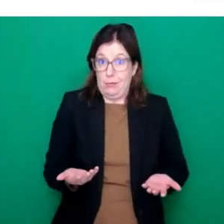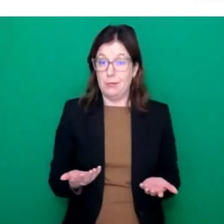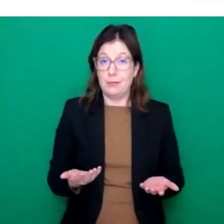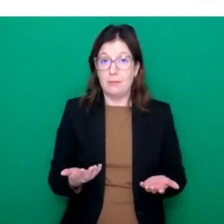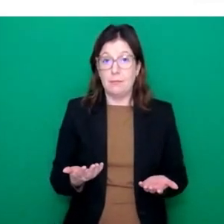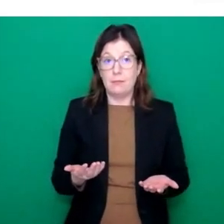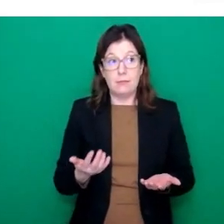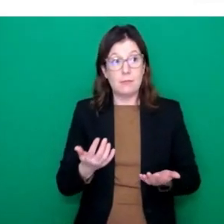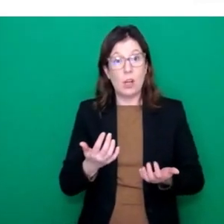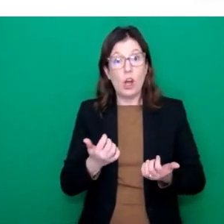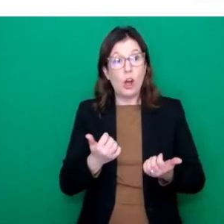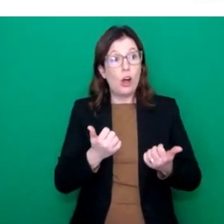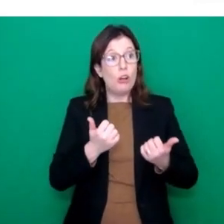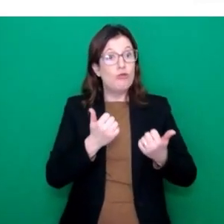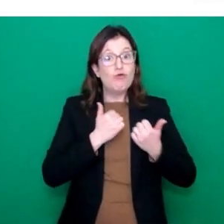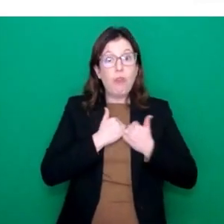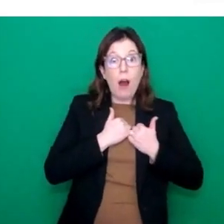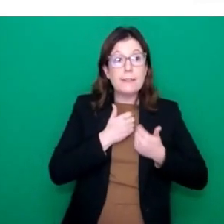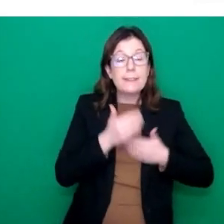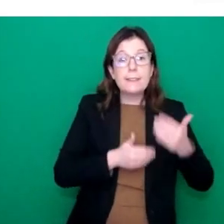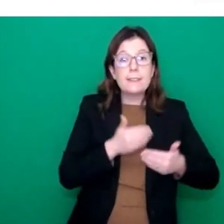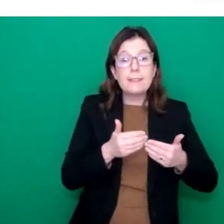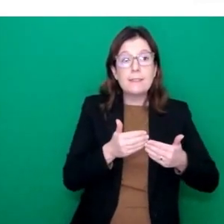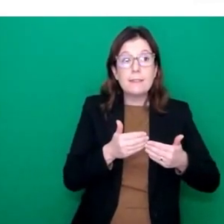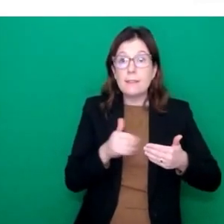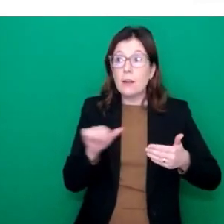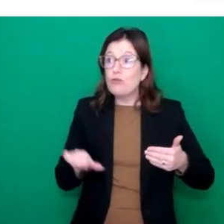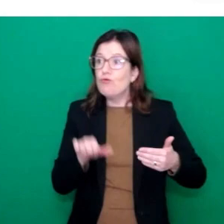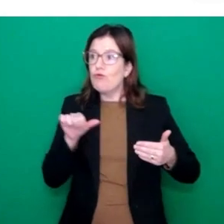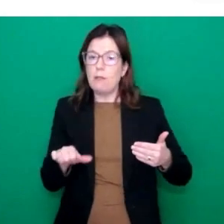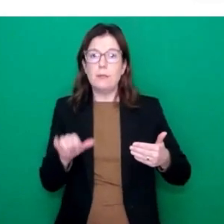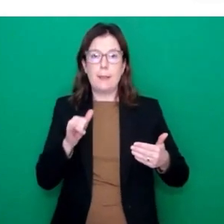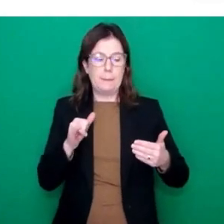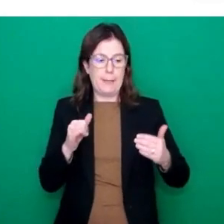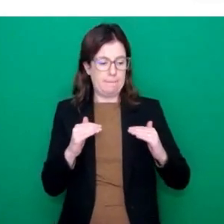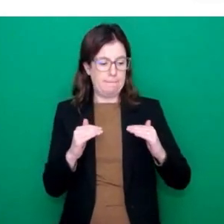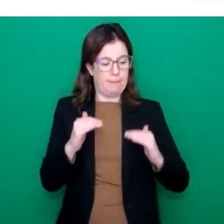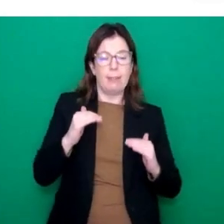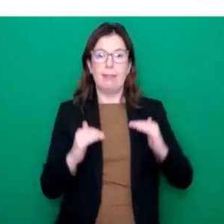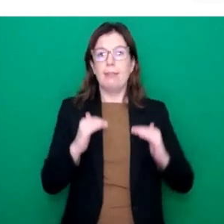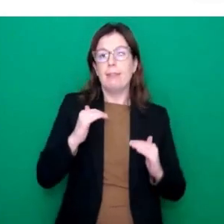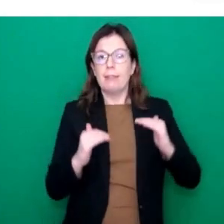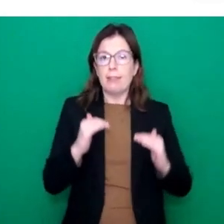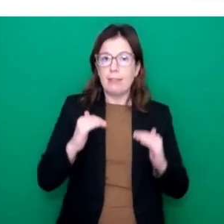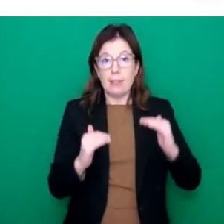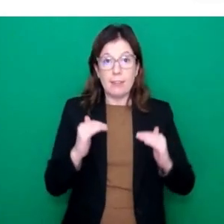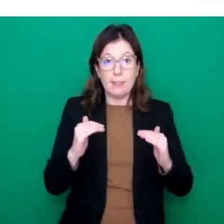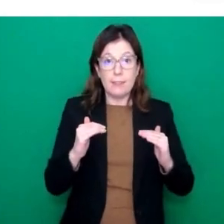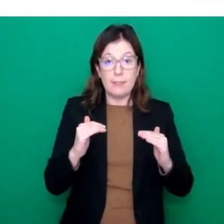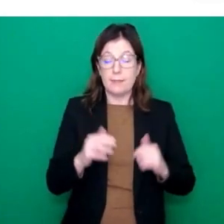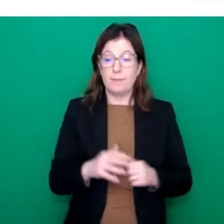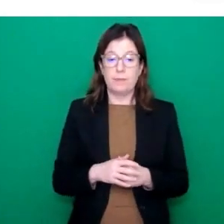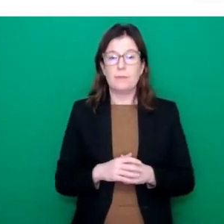things right and doing the right thing aren't always one and the same. Now, I'll repeat that for a moment, and I would